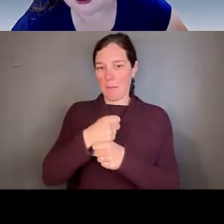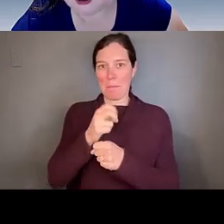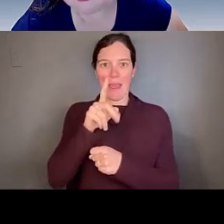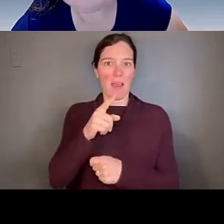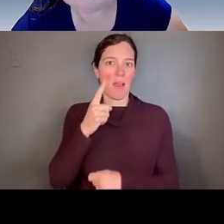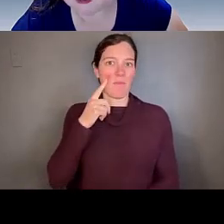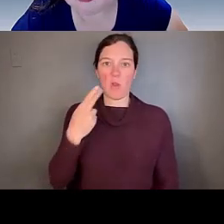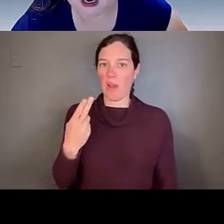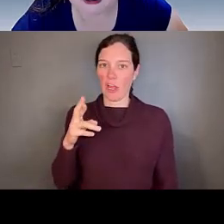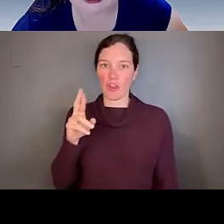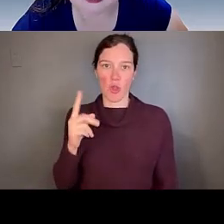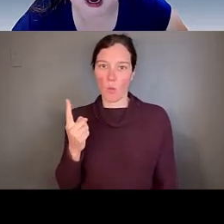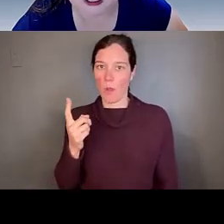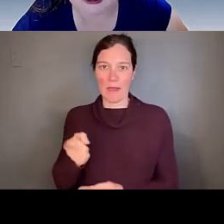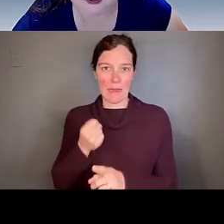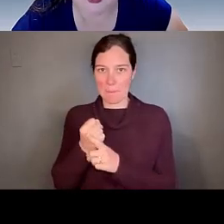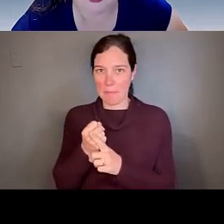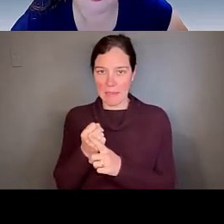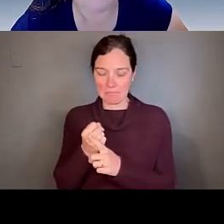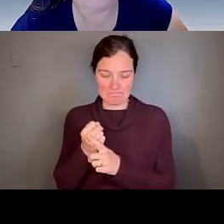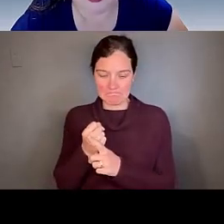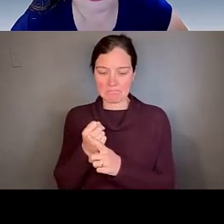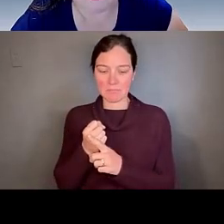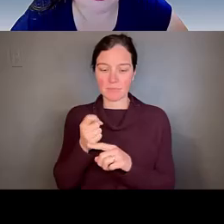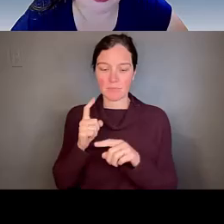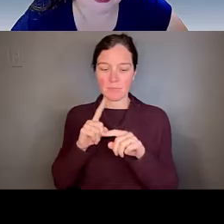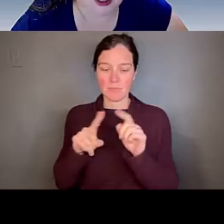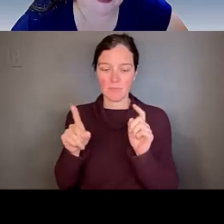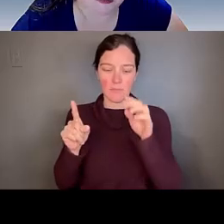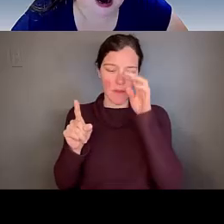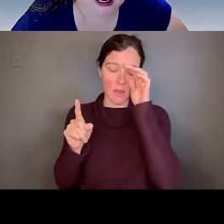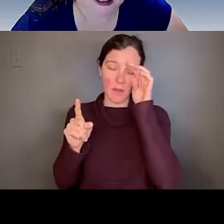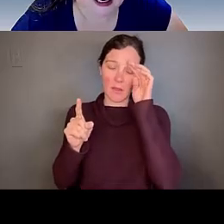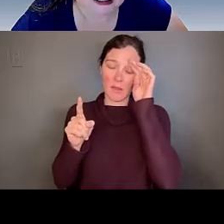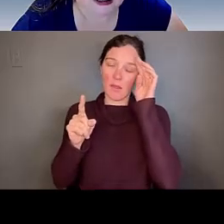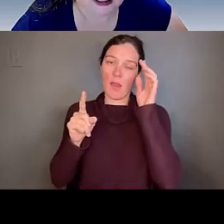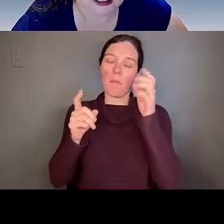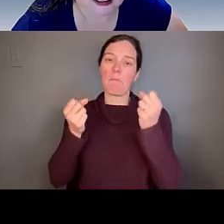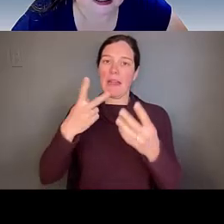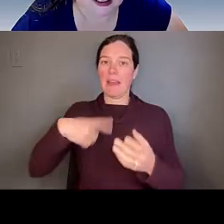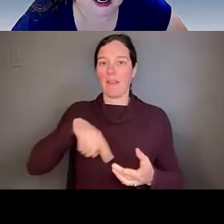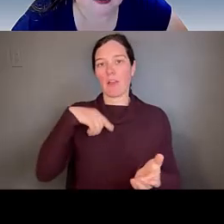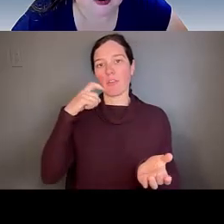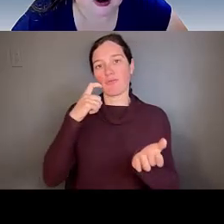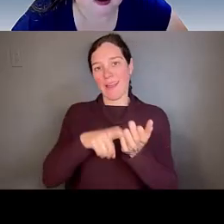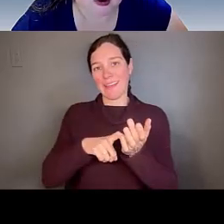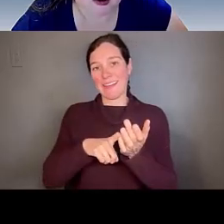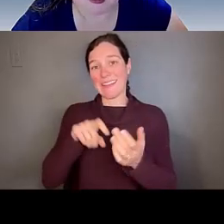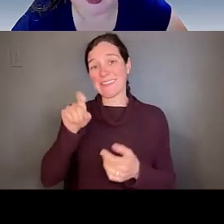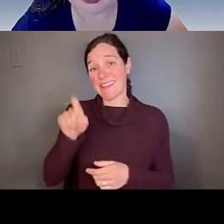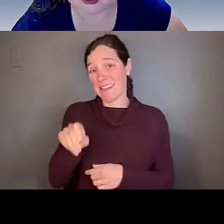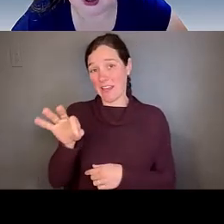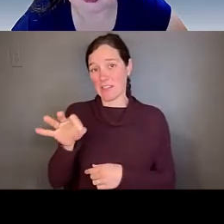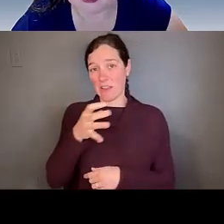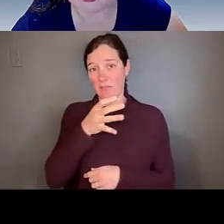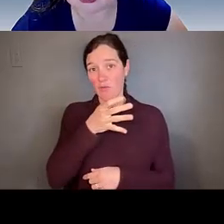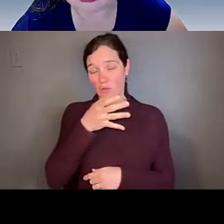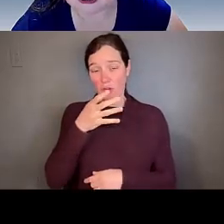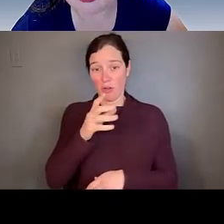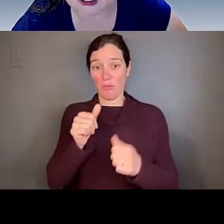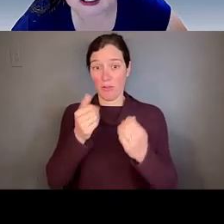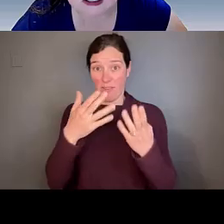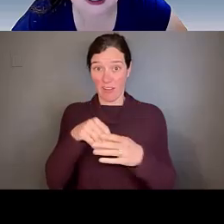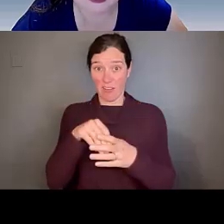HR1 impacts, but I do think a lot of us recognize that the needs of rural providers in Colorado